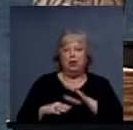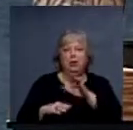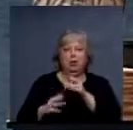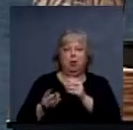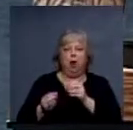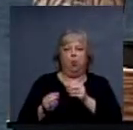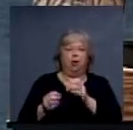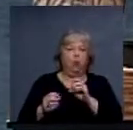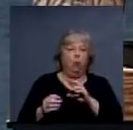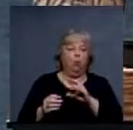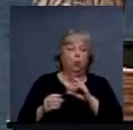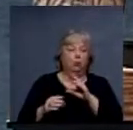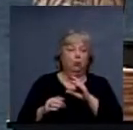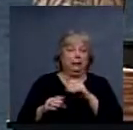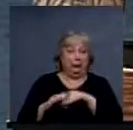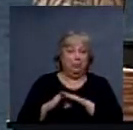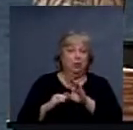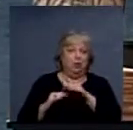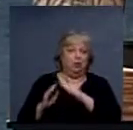not get.